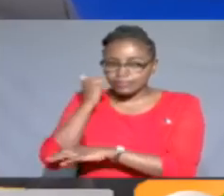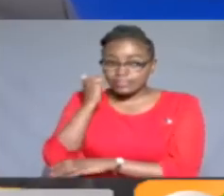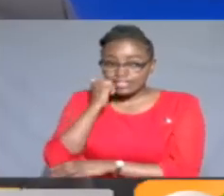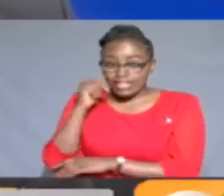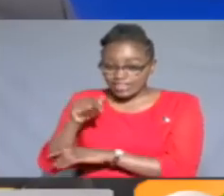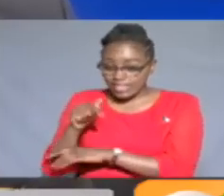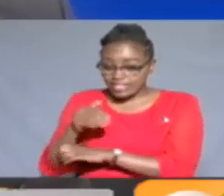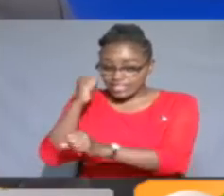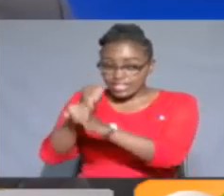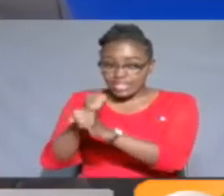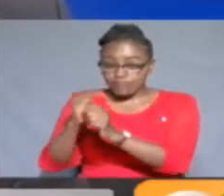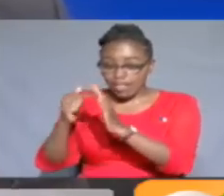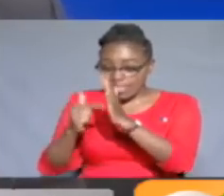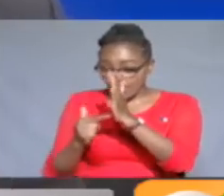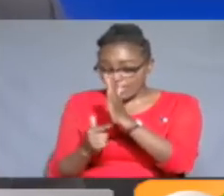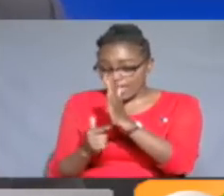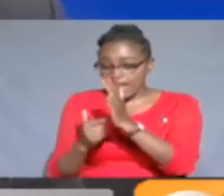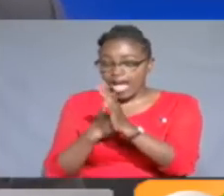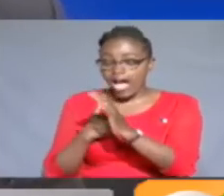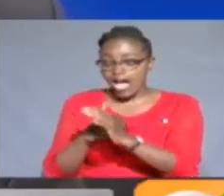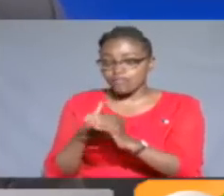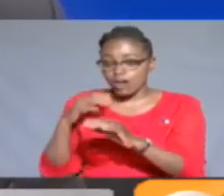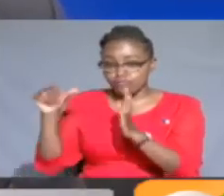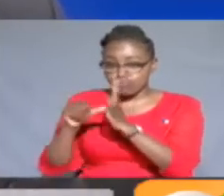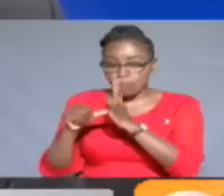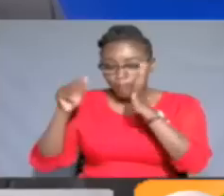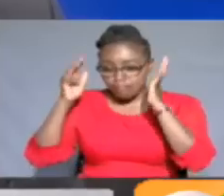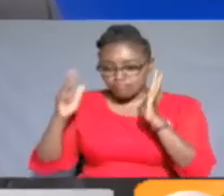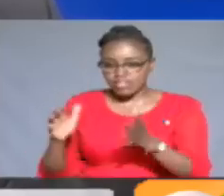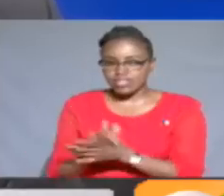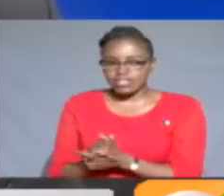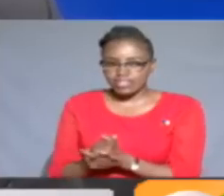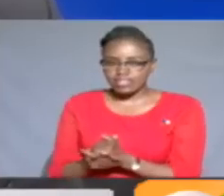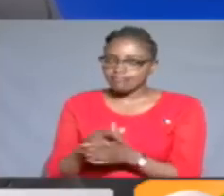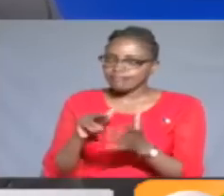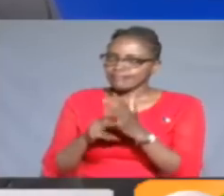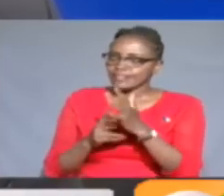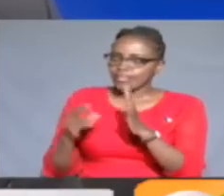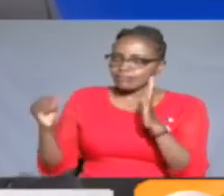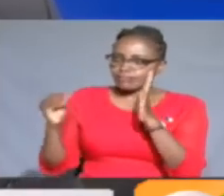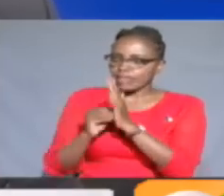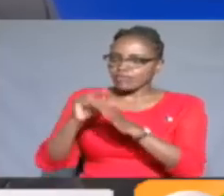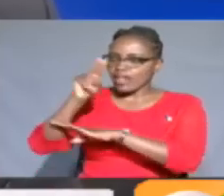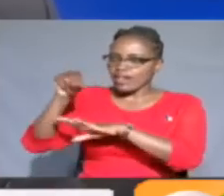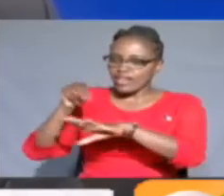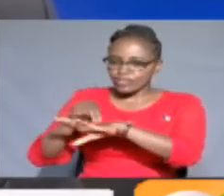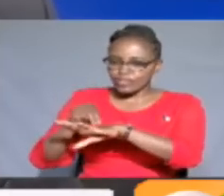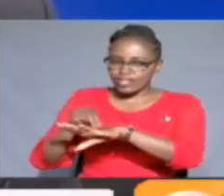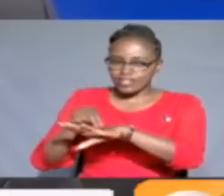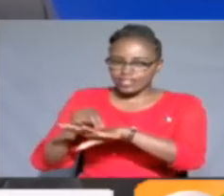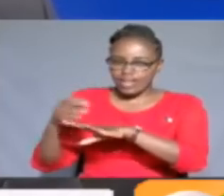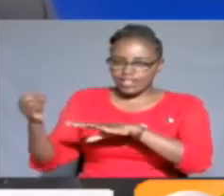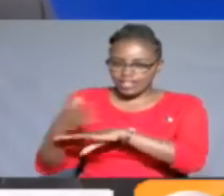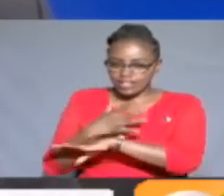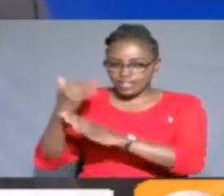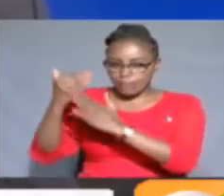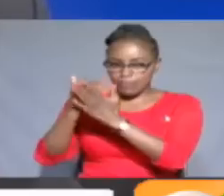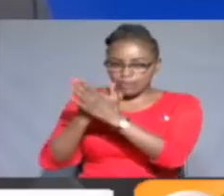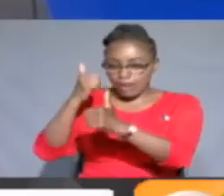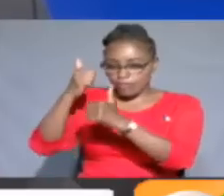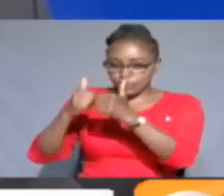is done, we're going to have a problem. And even by that time, I think we had put in a national cancer program that was